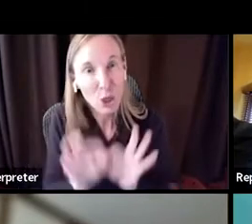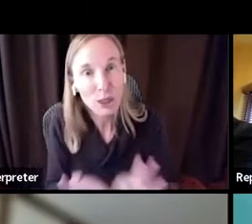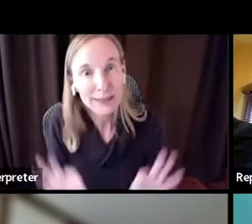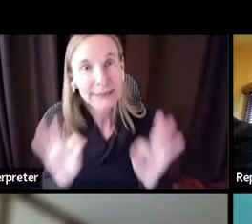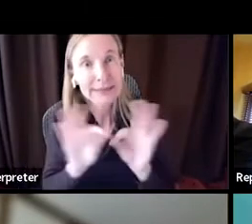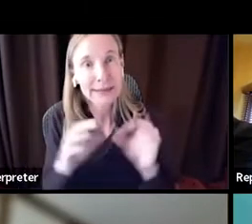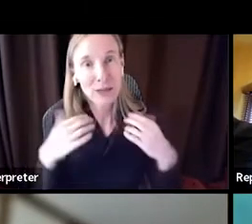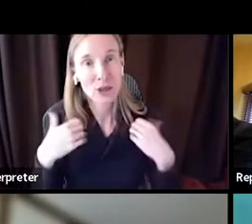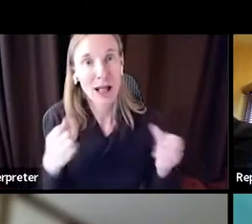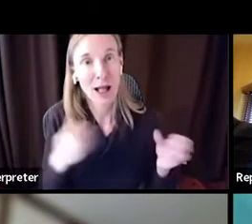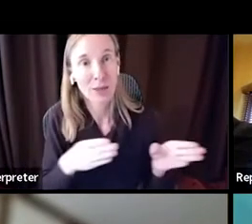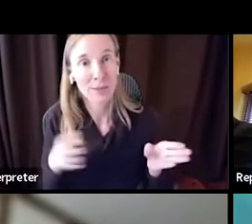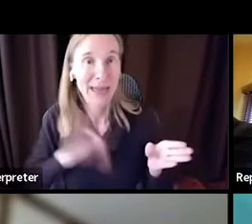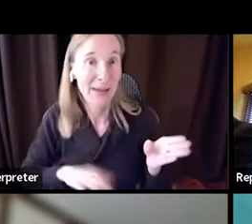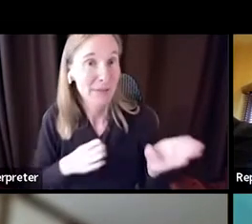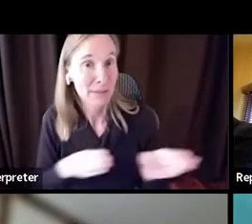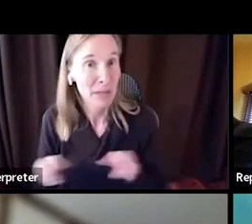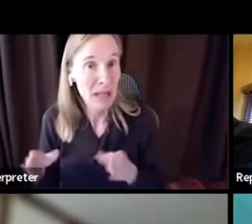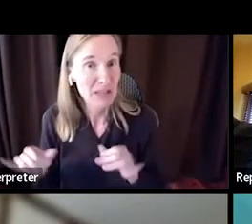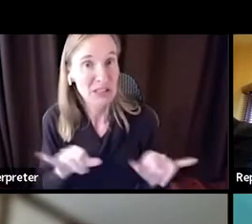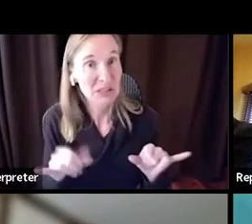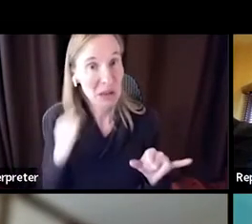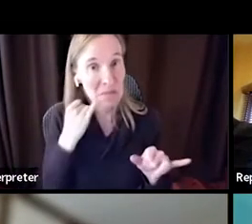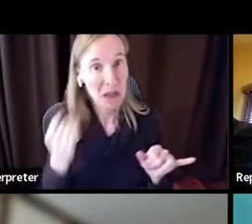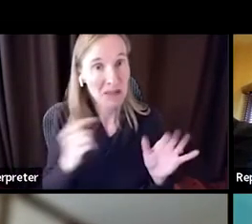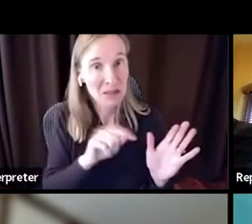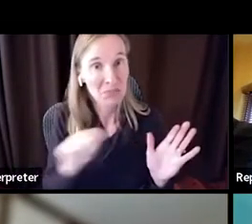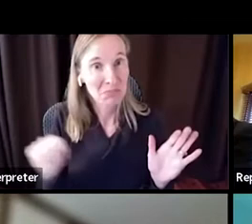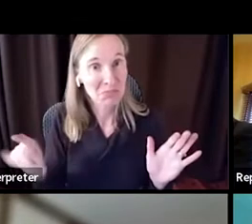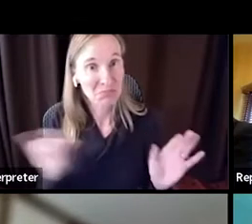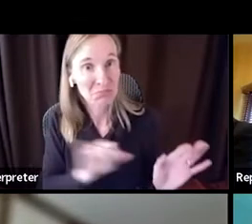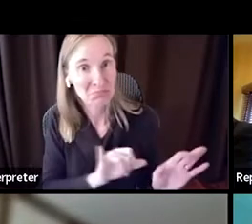benefit plans that you have reviewed?